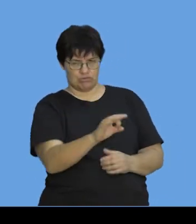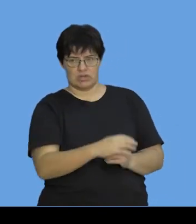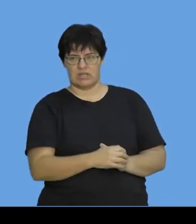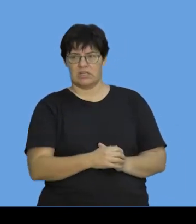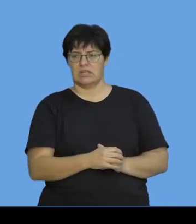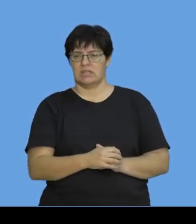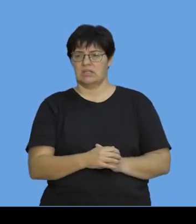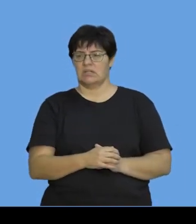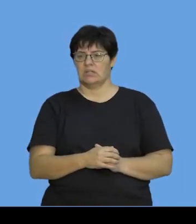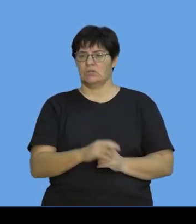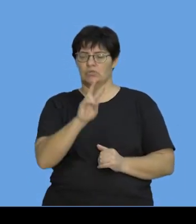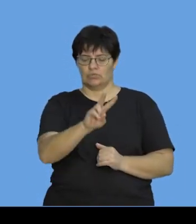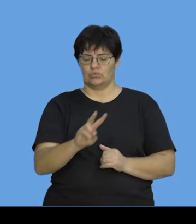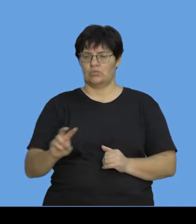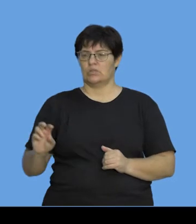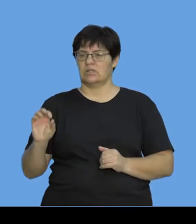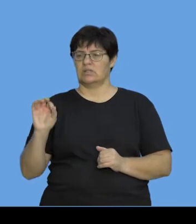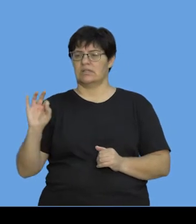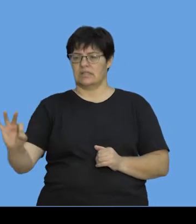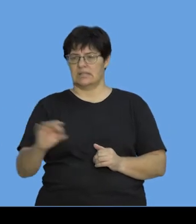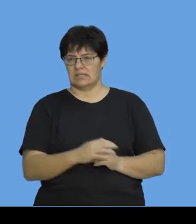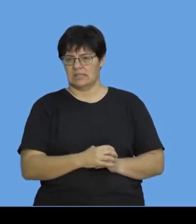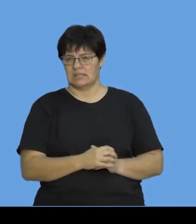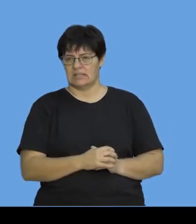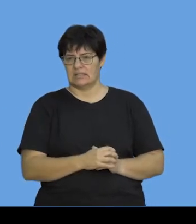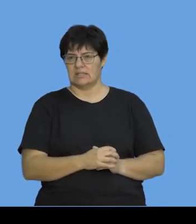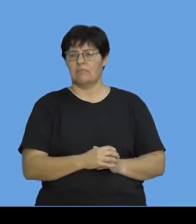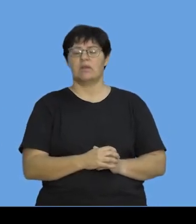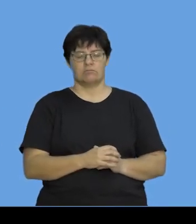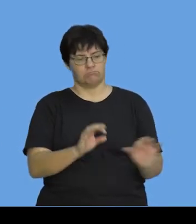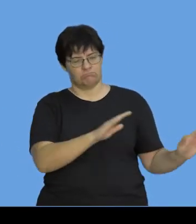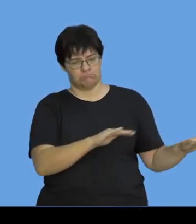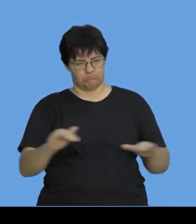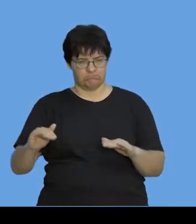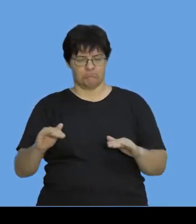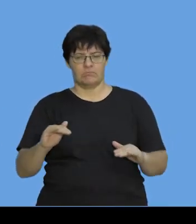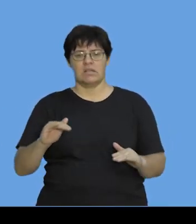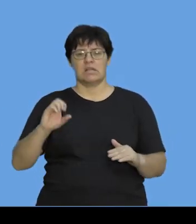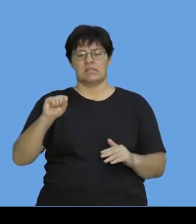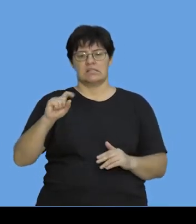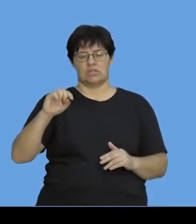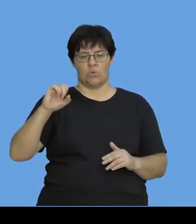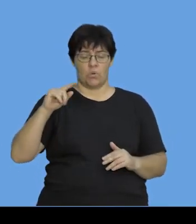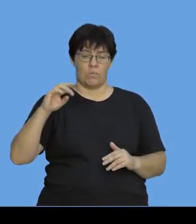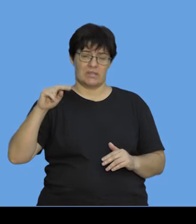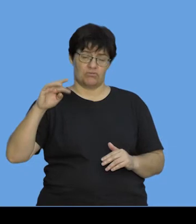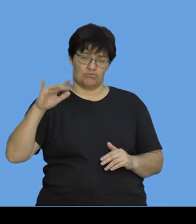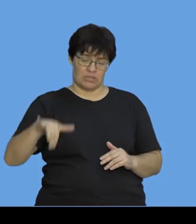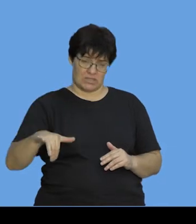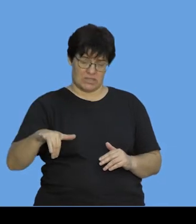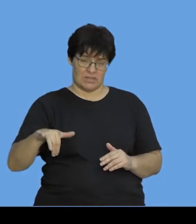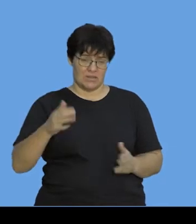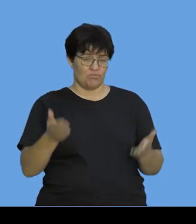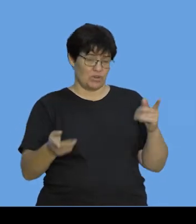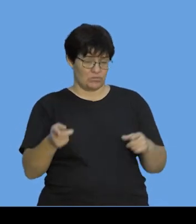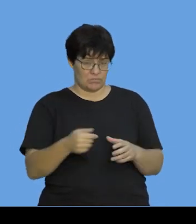1:3, 2:3. So that's the stoichiometric ratio in which they react with each other. So